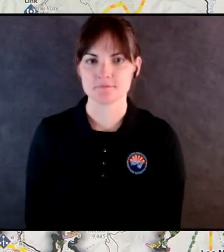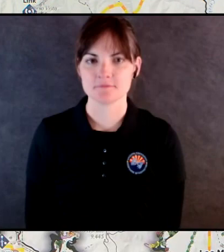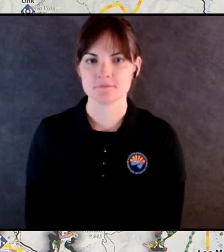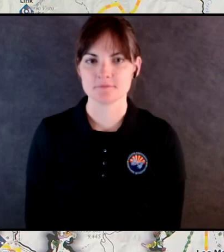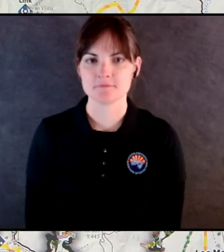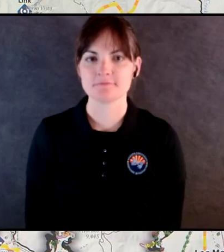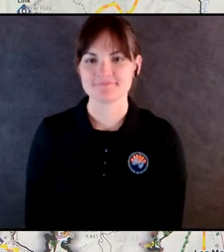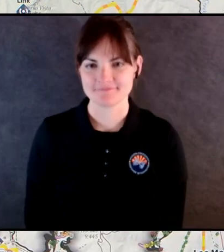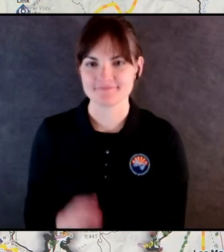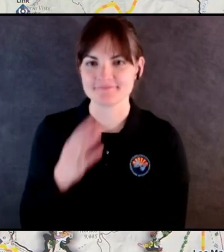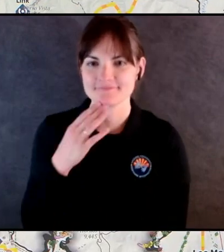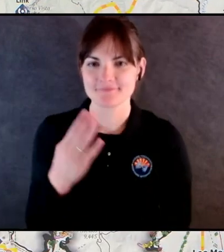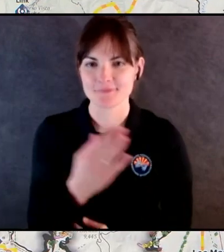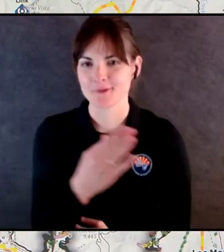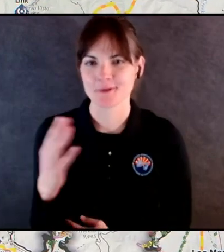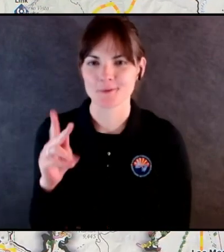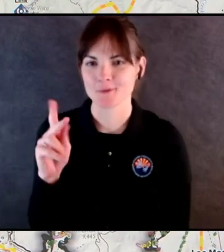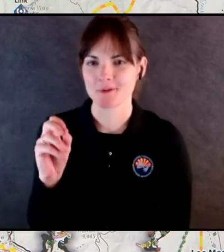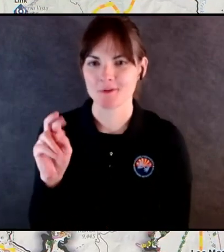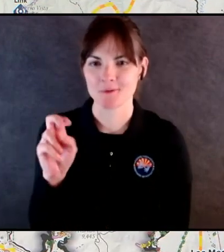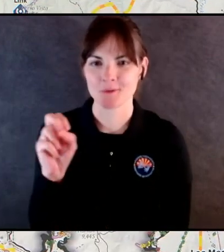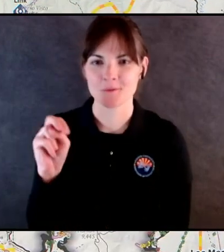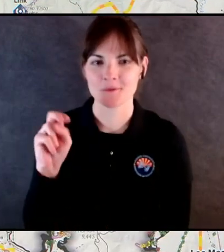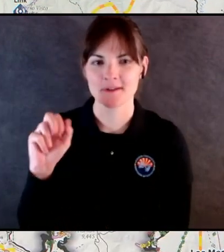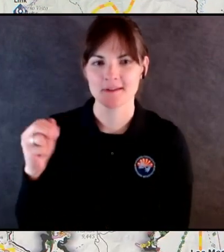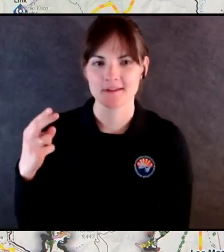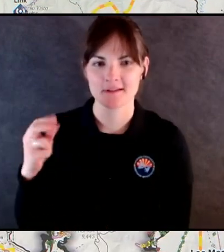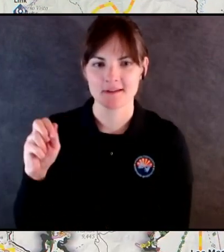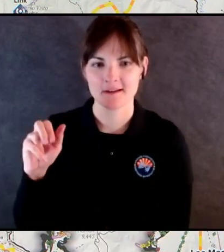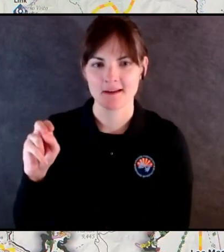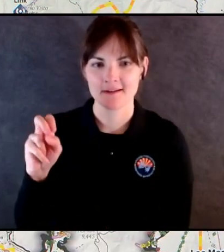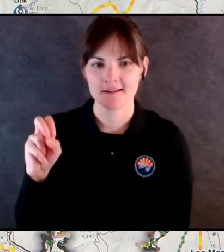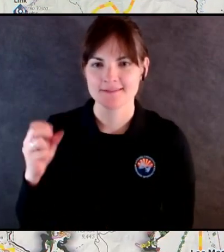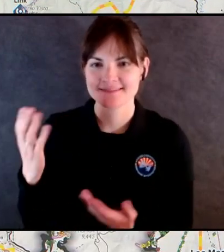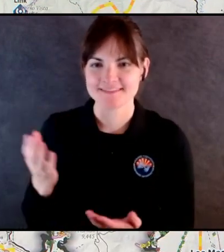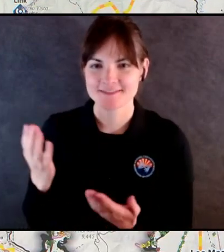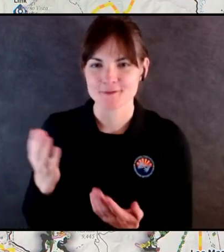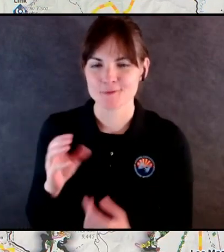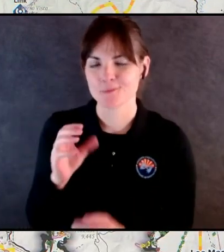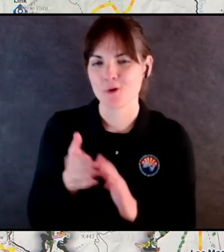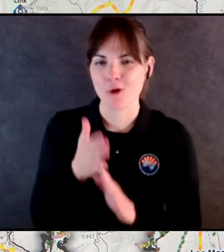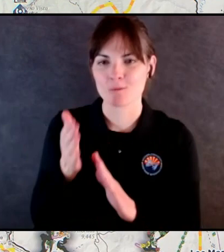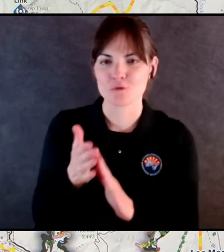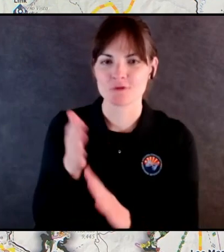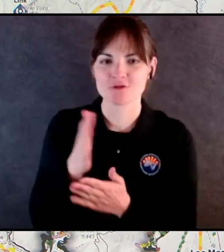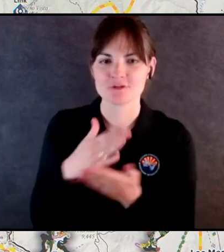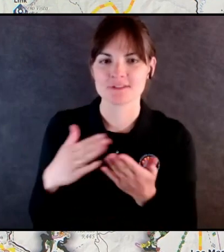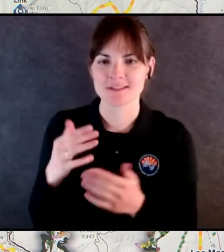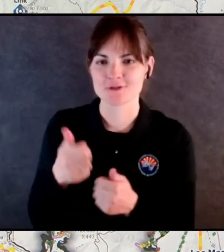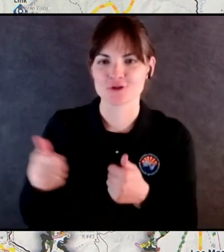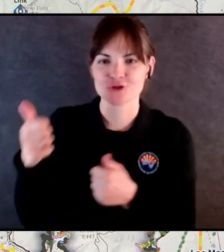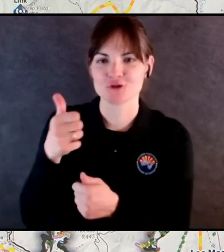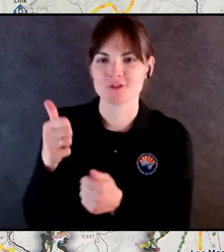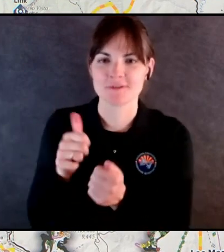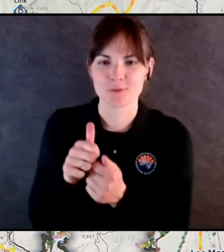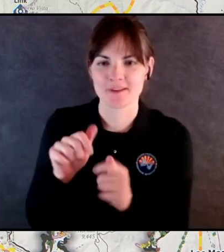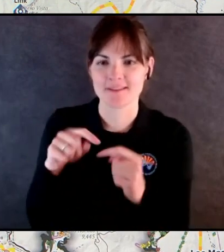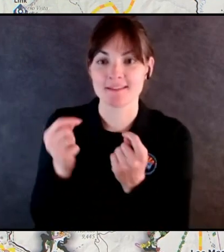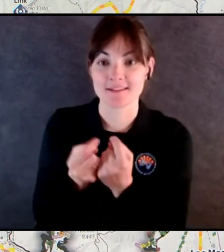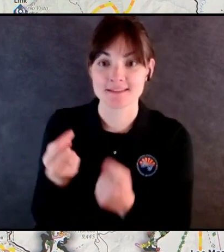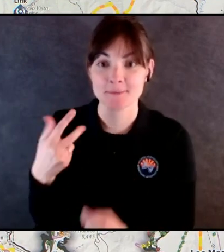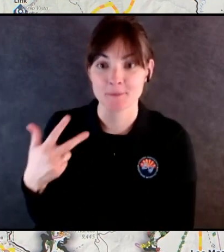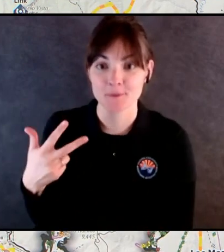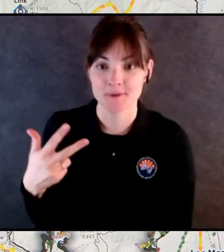Good morning, Karina Haynes here, Operations Section Chief with Southwest Incident Management Team 3, and I'm going to give you a quick